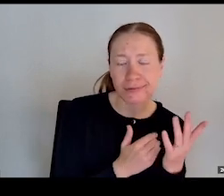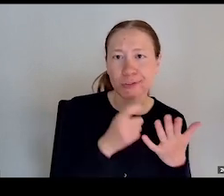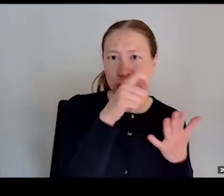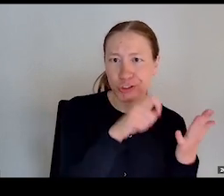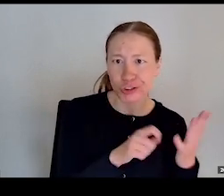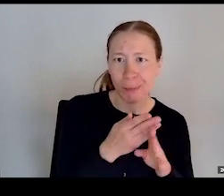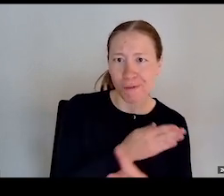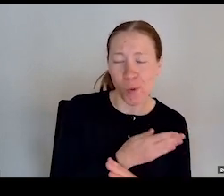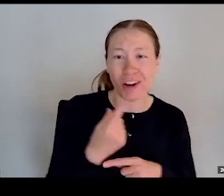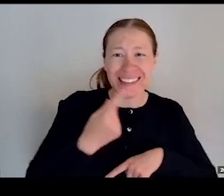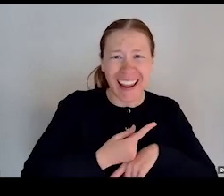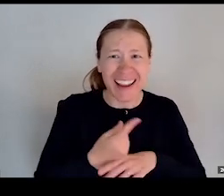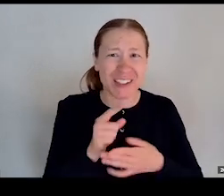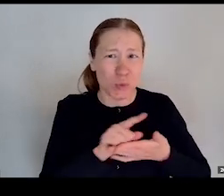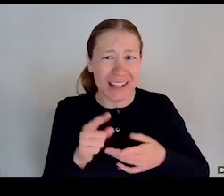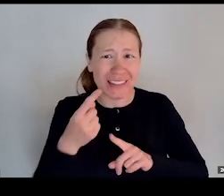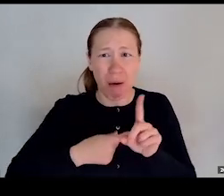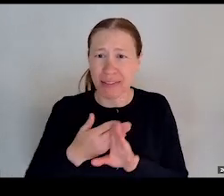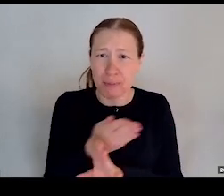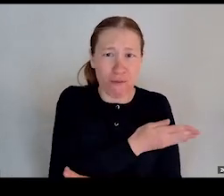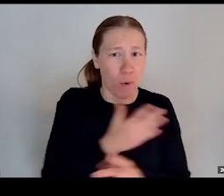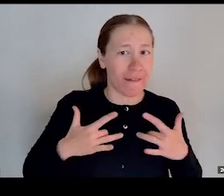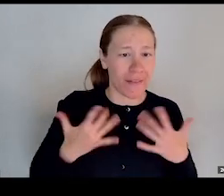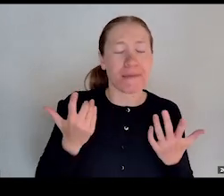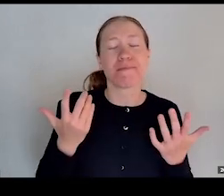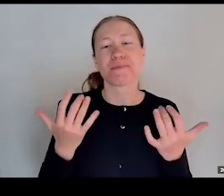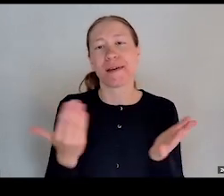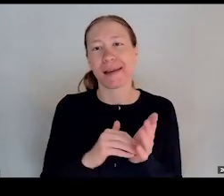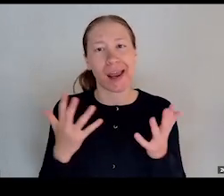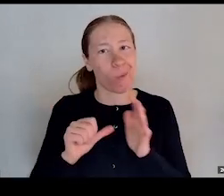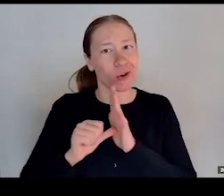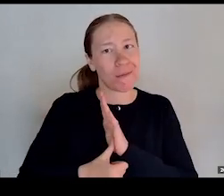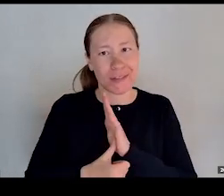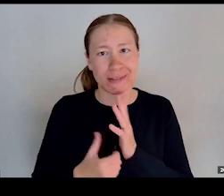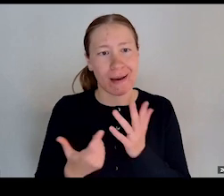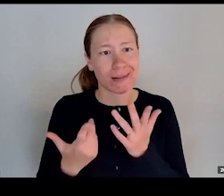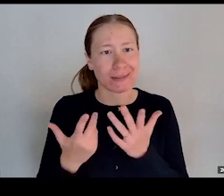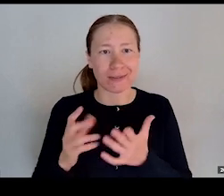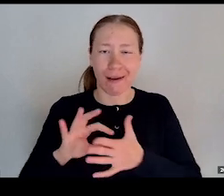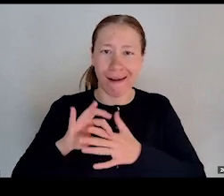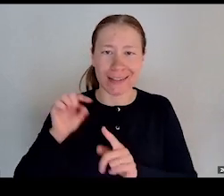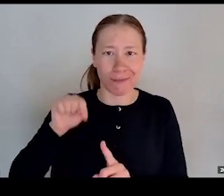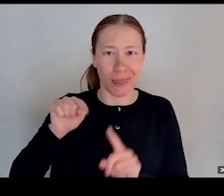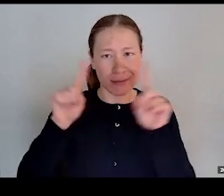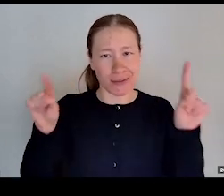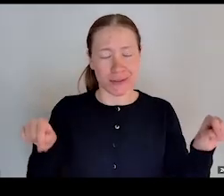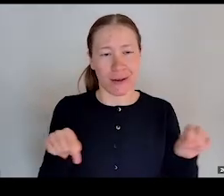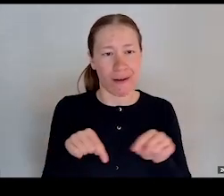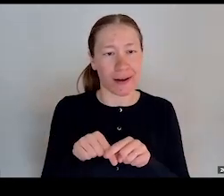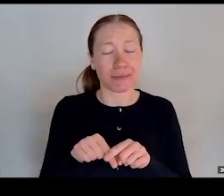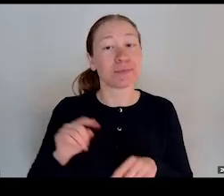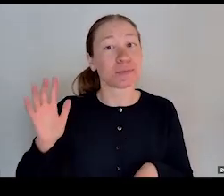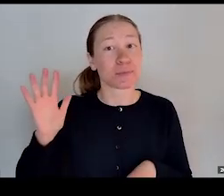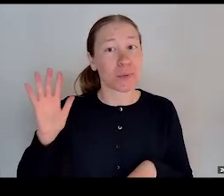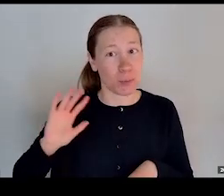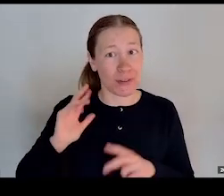days, weeks, or months in advance. But I do want to really emphasize the importance of the content on this slide. It wasn't discussed in our